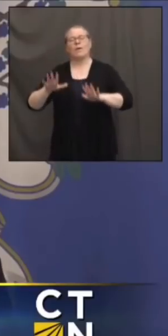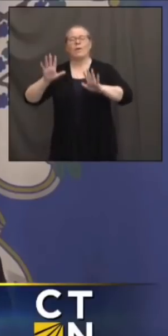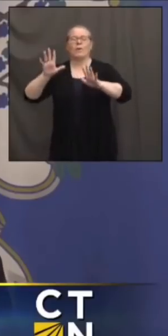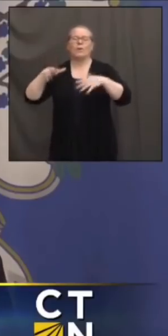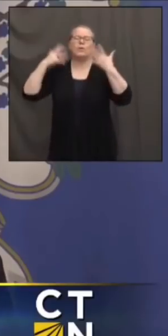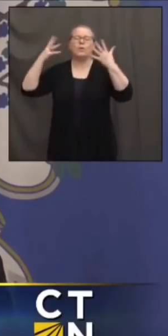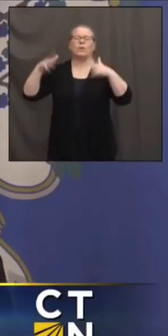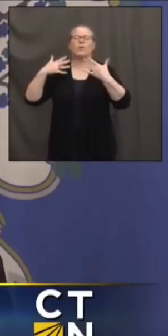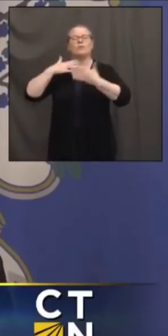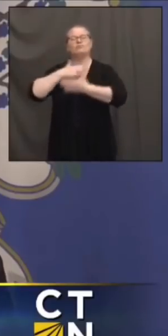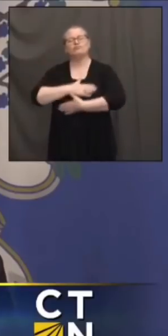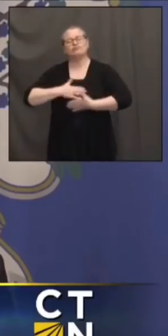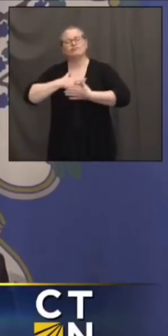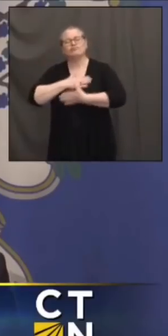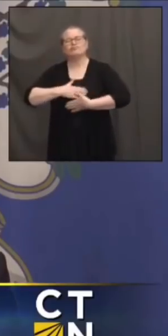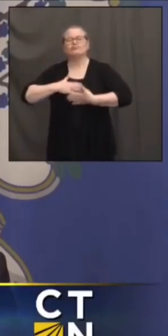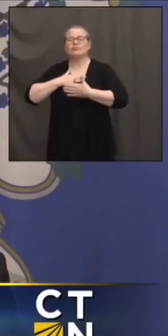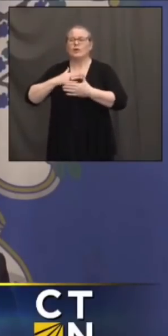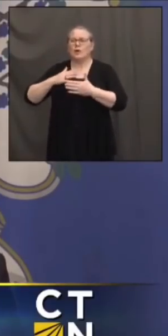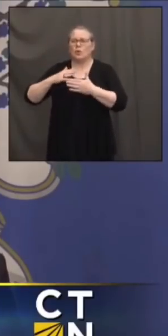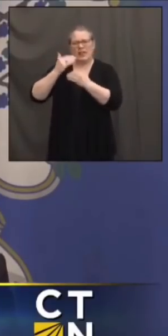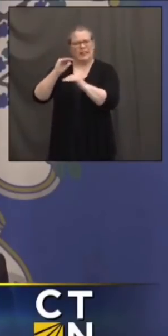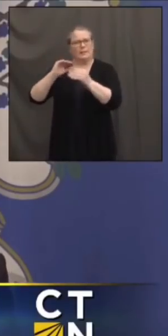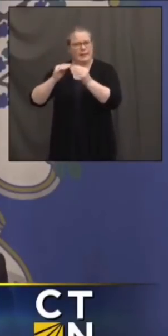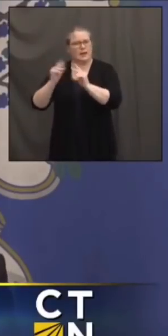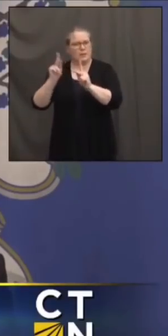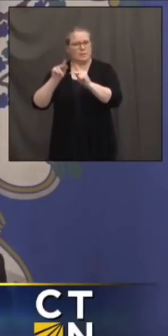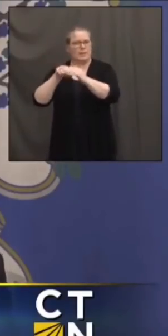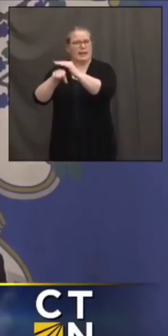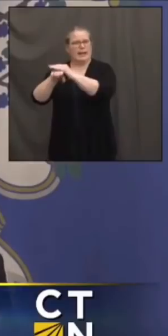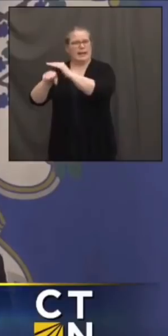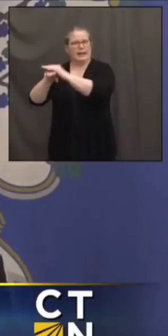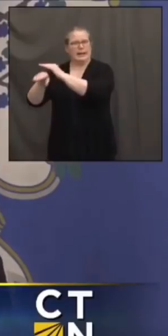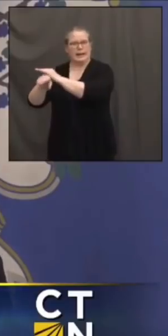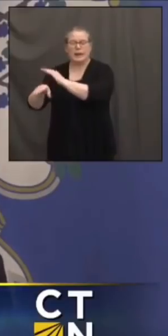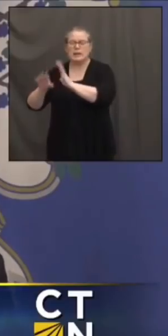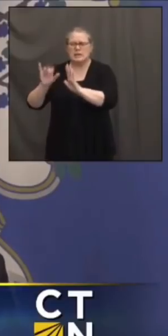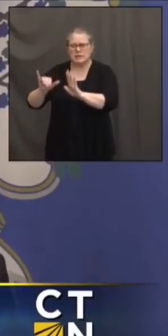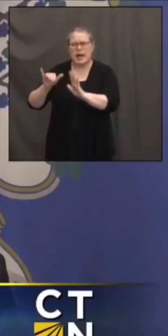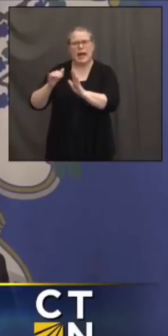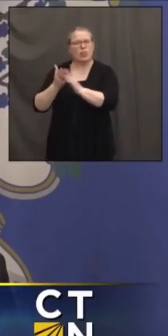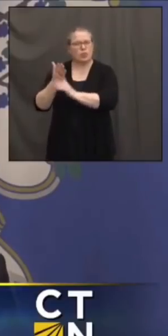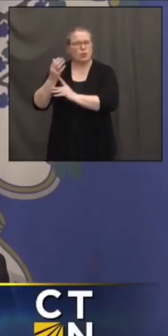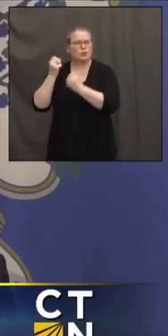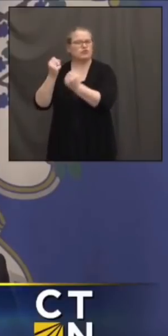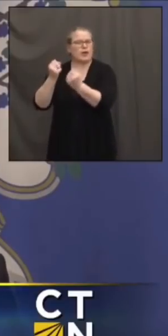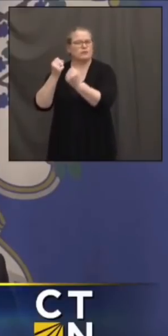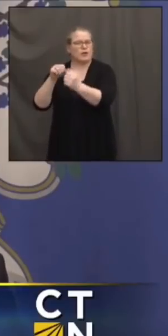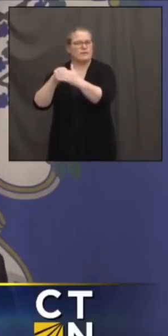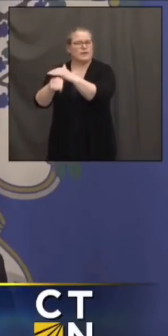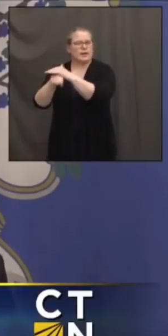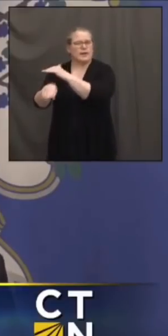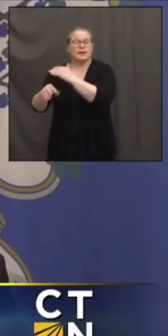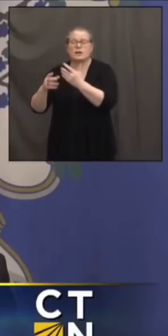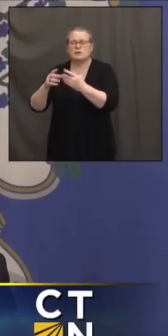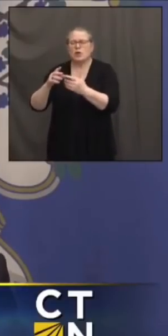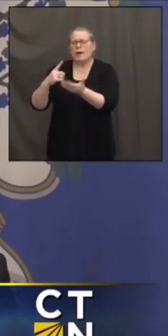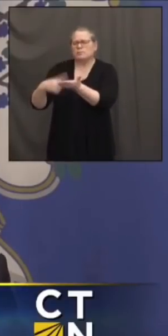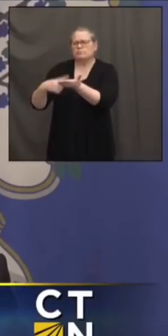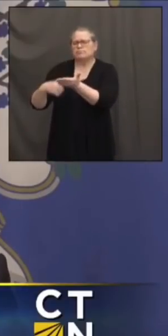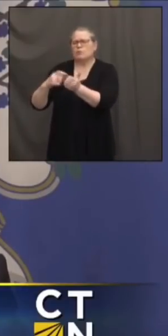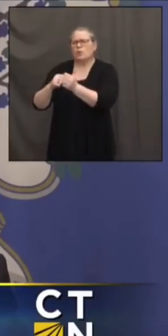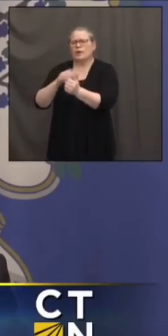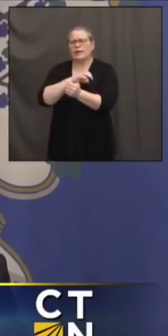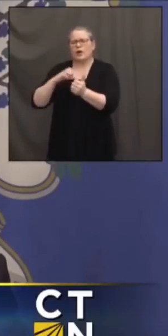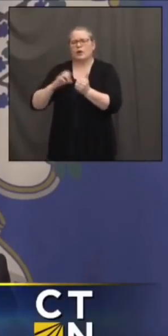through the parking lots. So let me talk to Katie Dykes and see what we can think about in terms of capacity. With the warm weather going up,